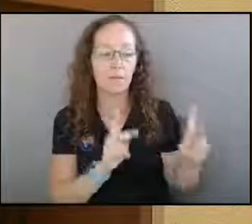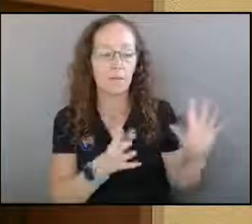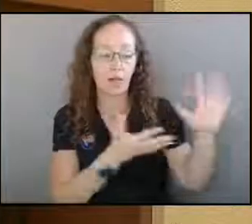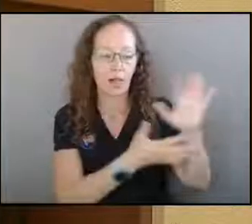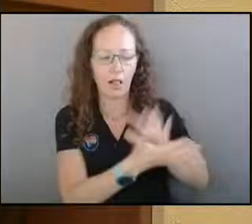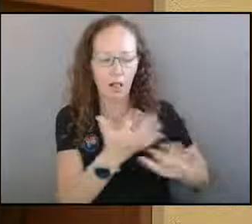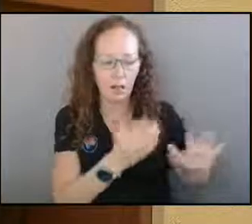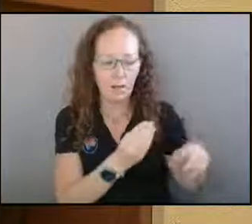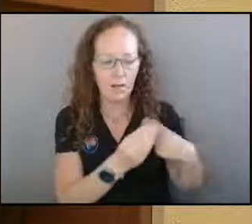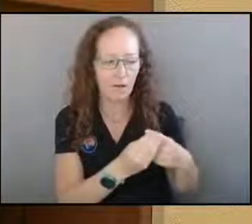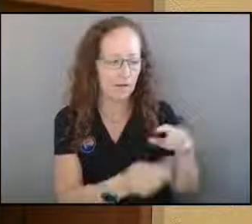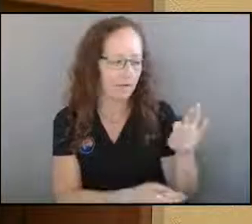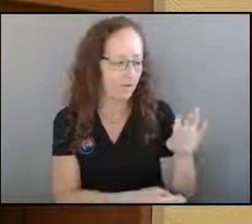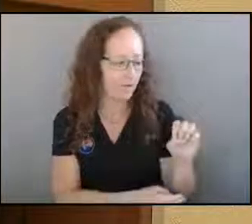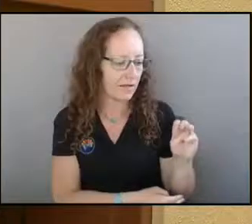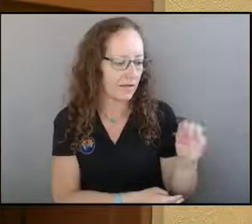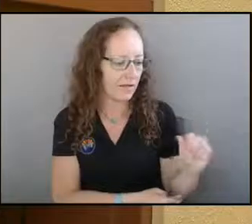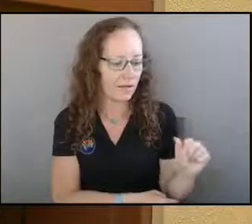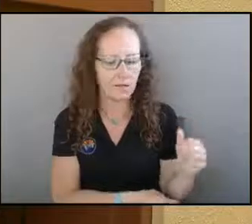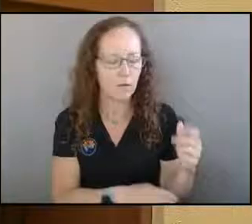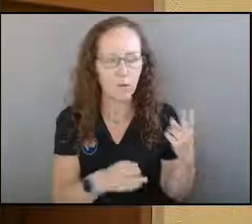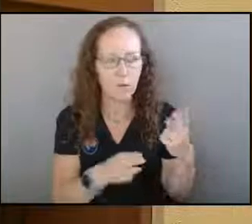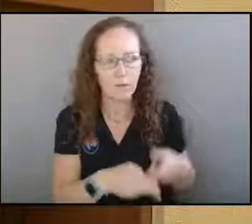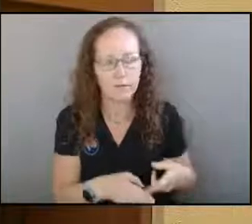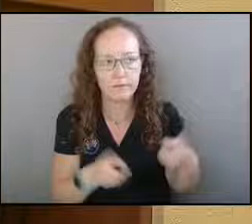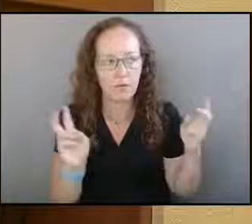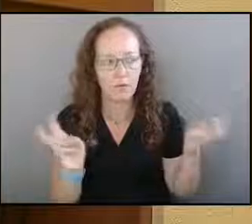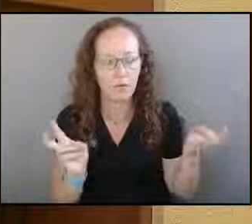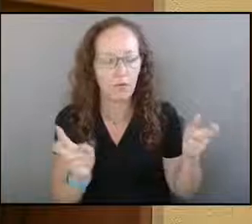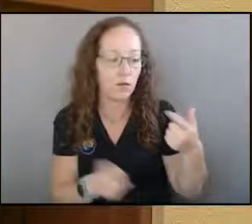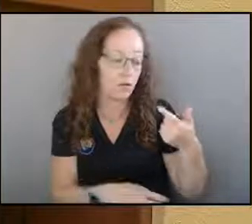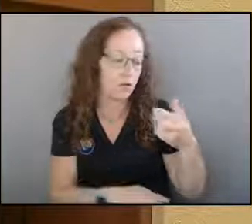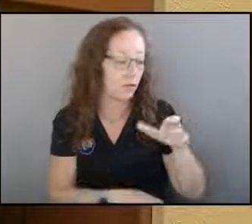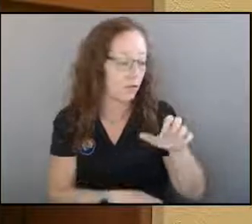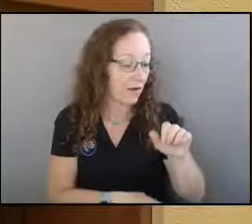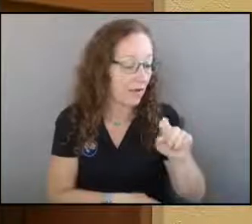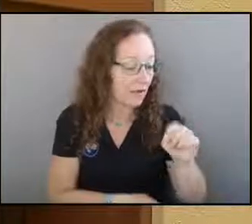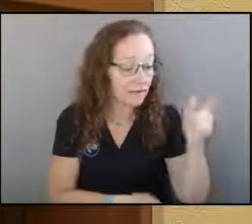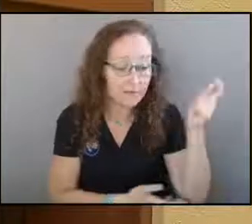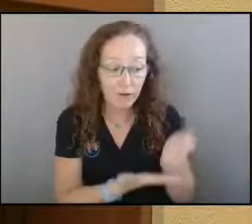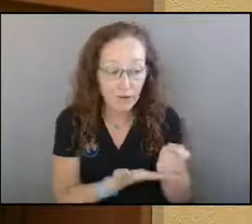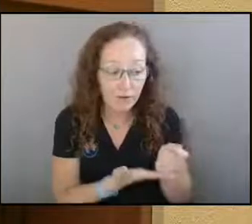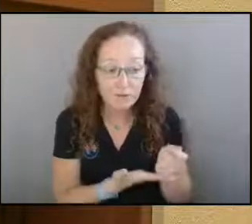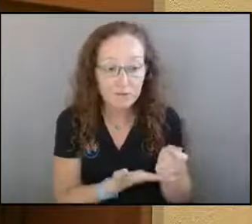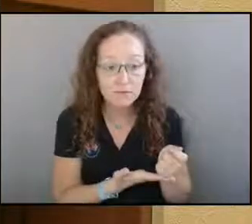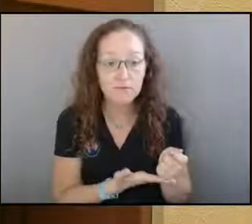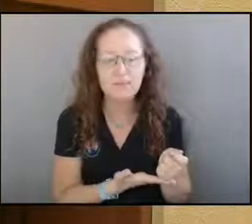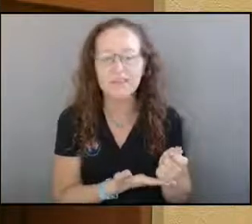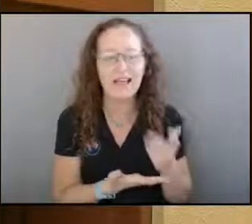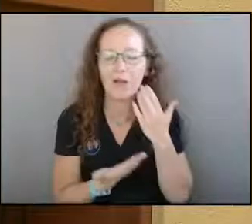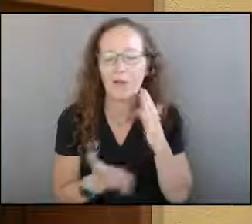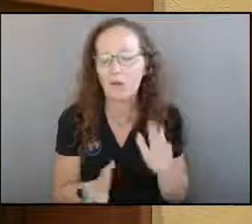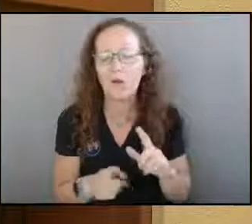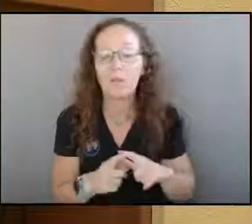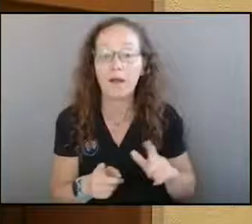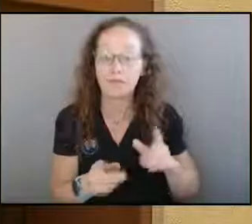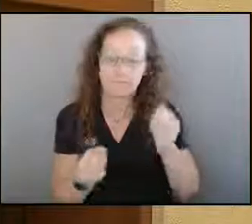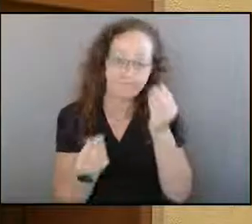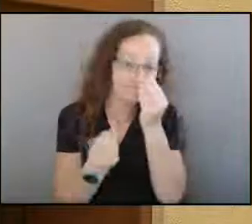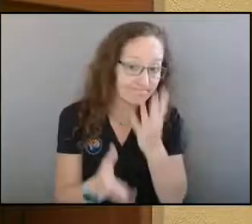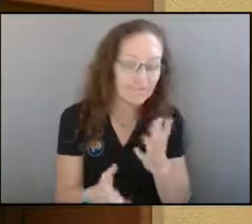whatever they're calling them, I apologize, I need to look closer at it. They are not loans. They did want me to share